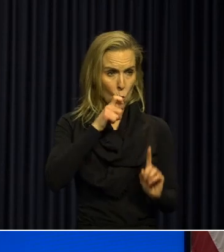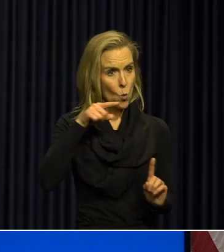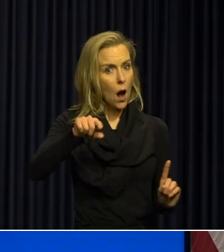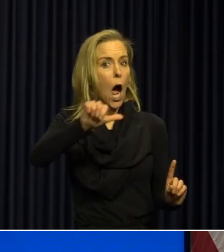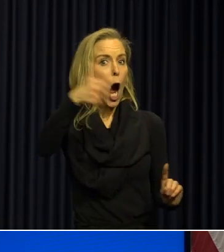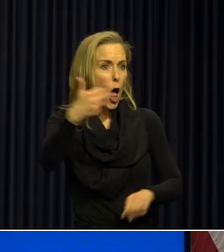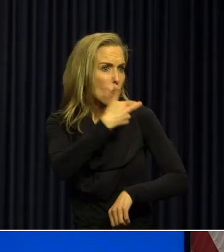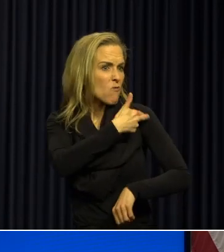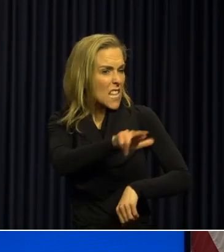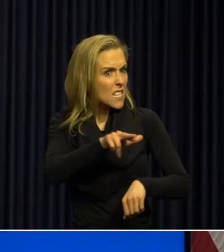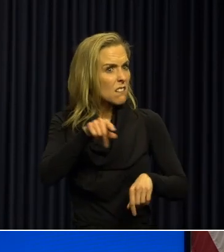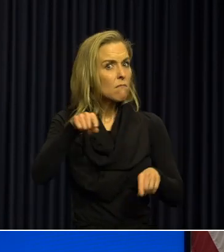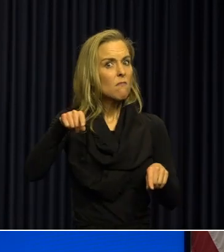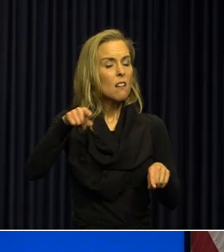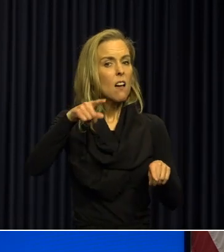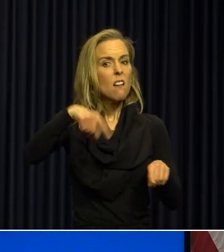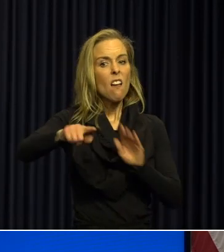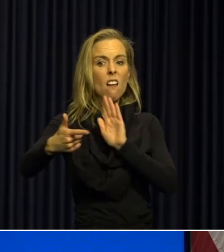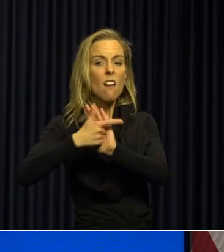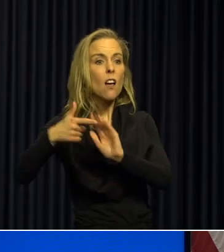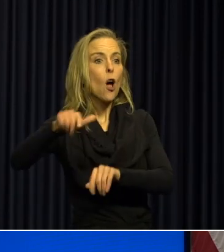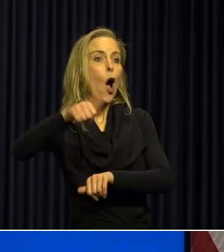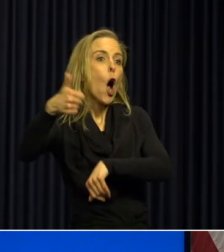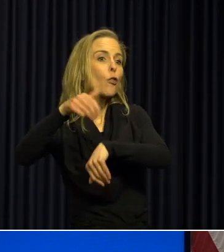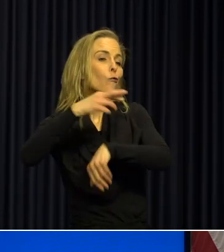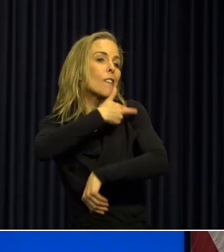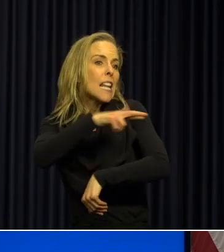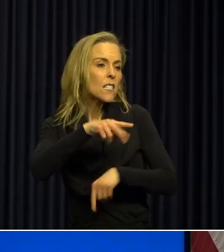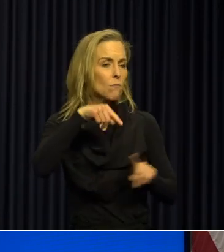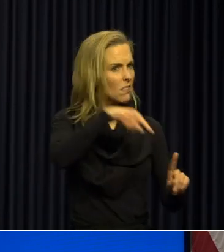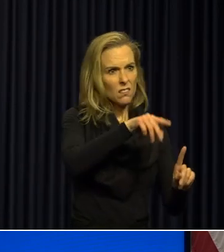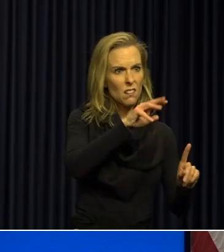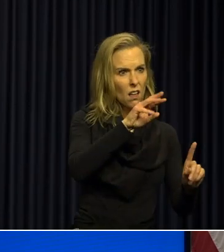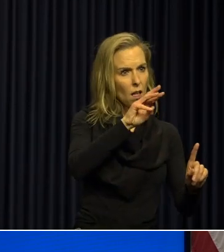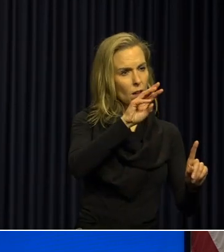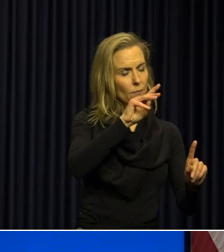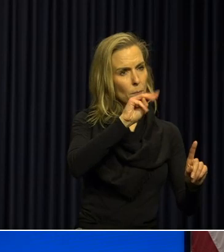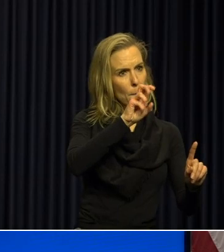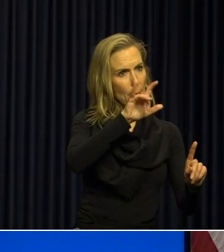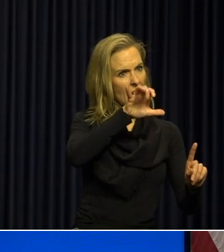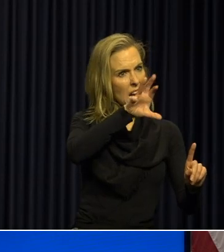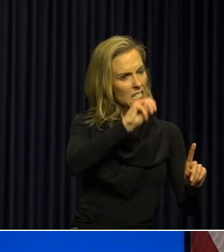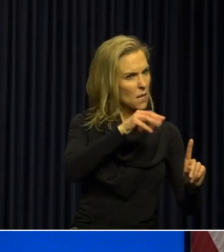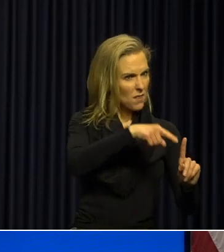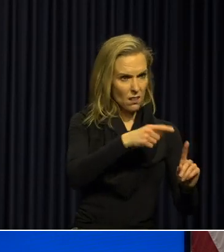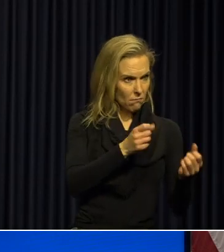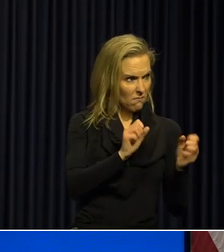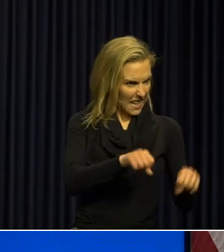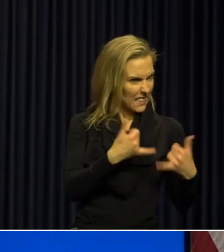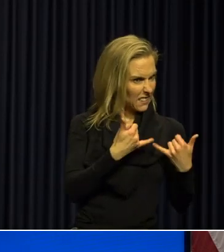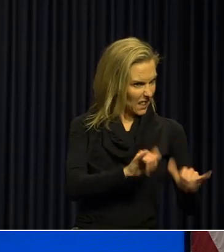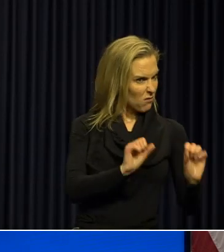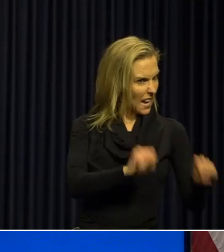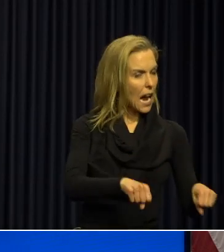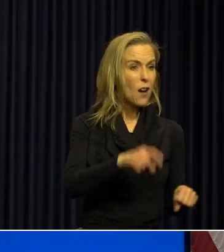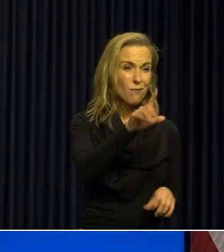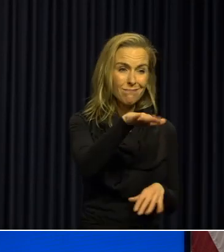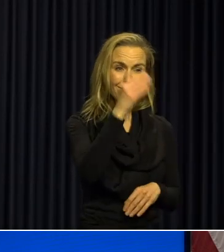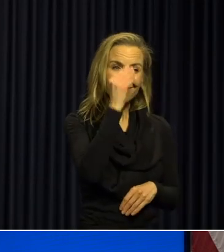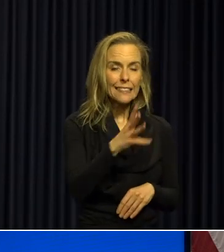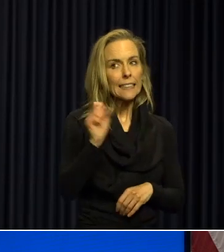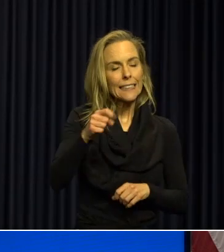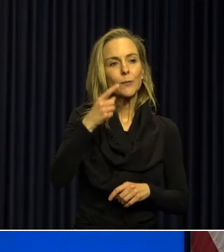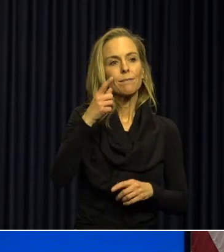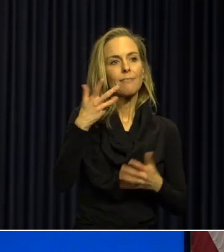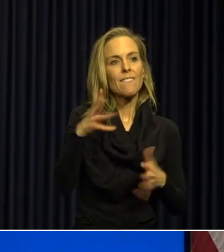religions are allowed to continue to go to places of worship versus others? Apparently, there's if you can hear the noise outside, Philip Bailey